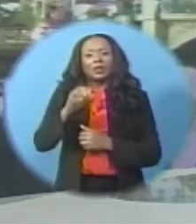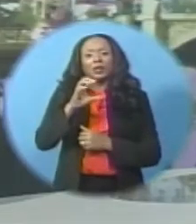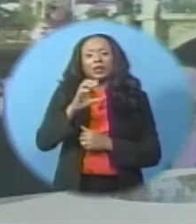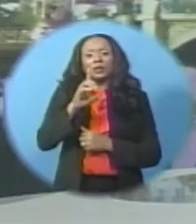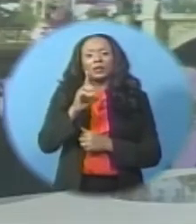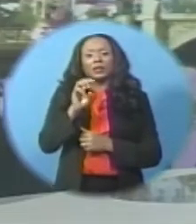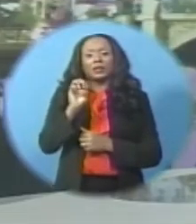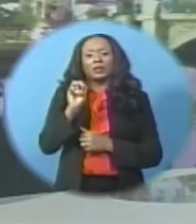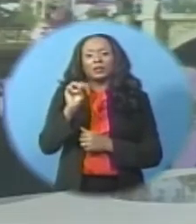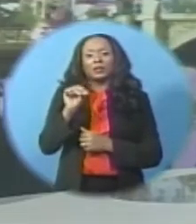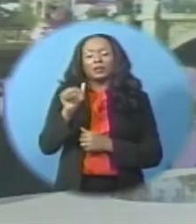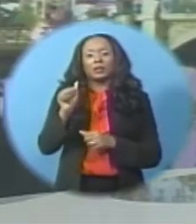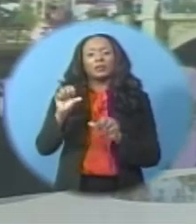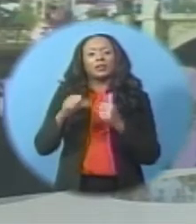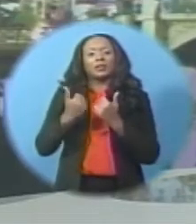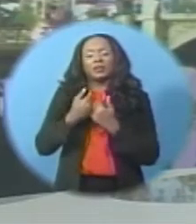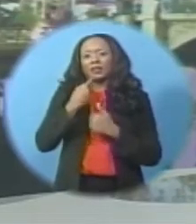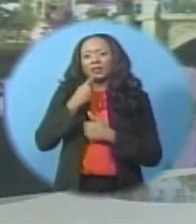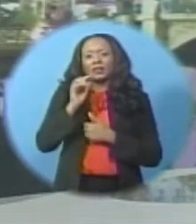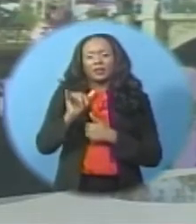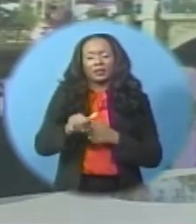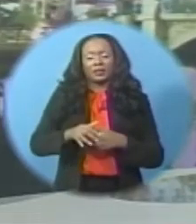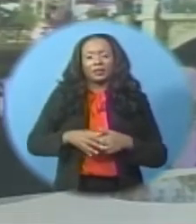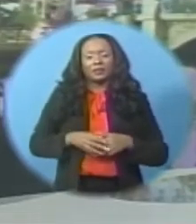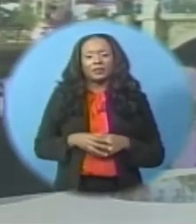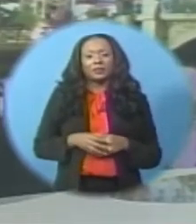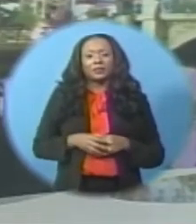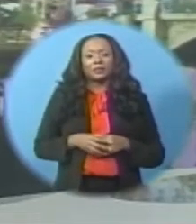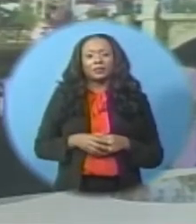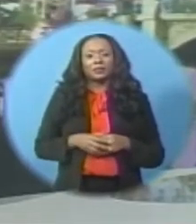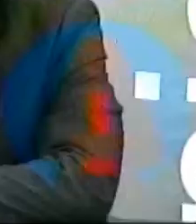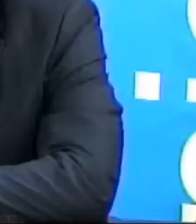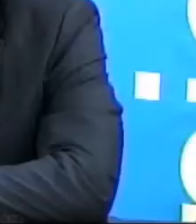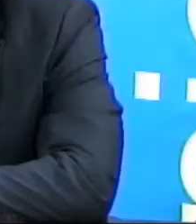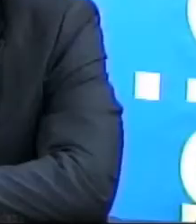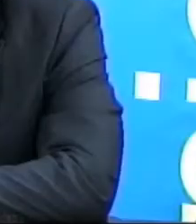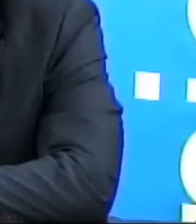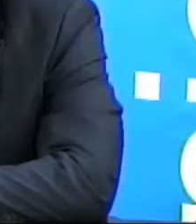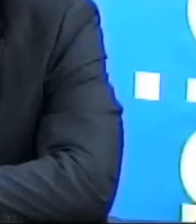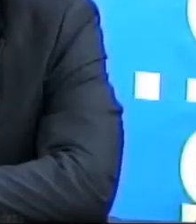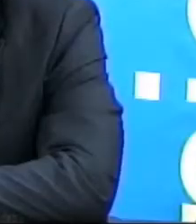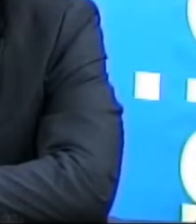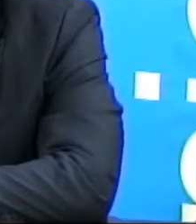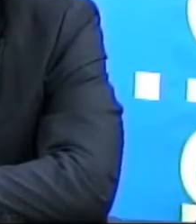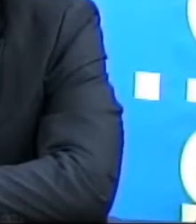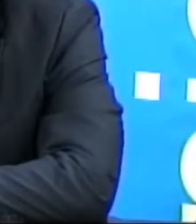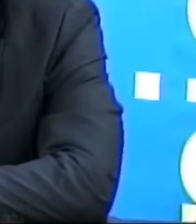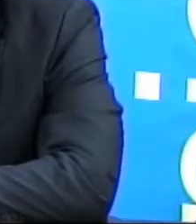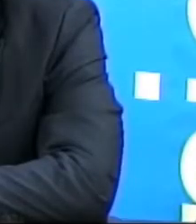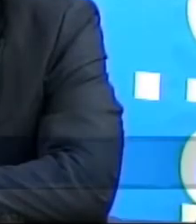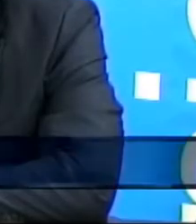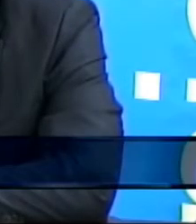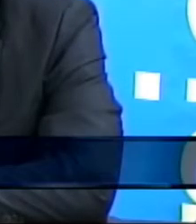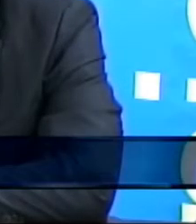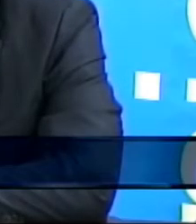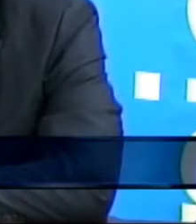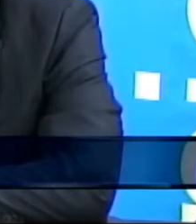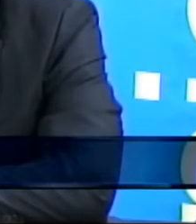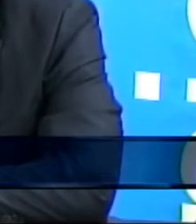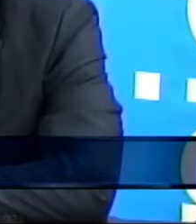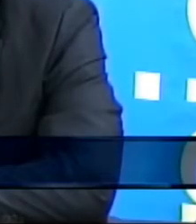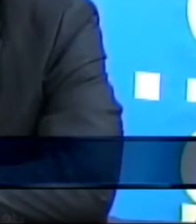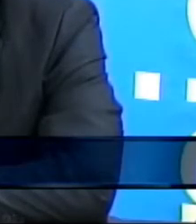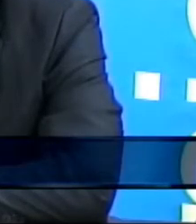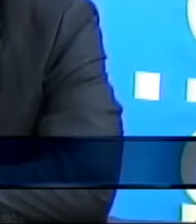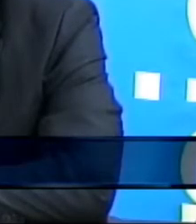Emergency Management Agency, Ronald Jackson. We've initiated the call for proposals